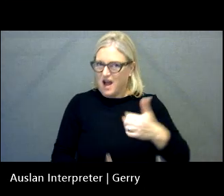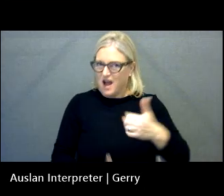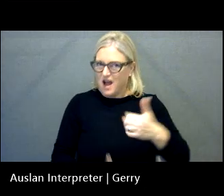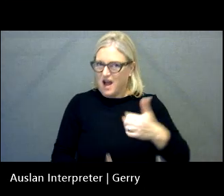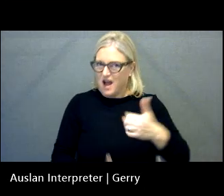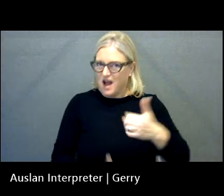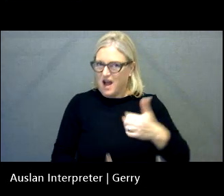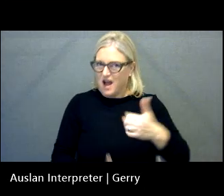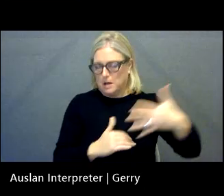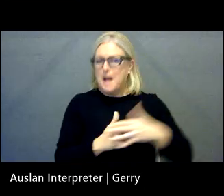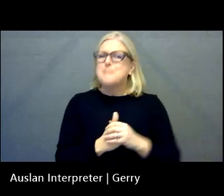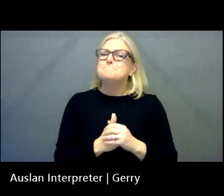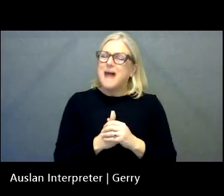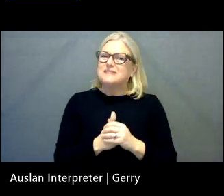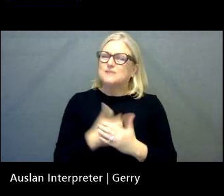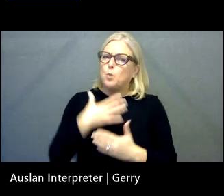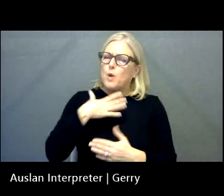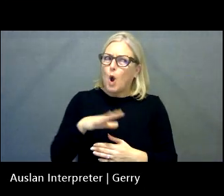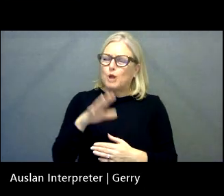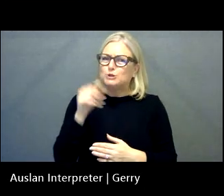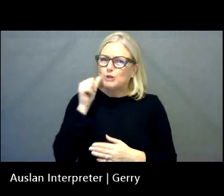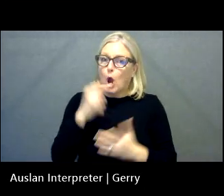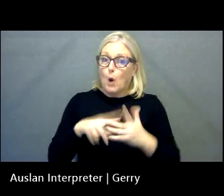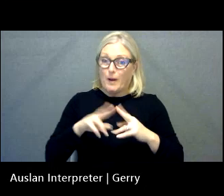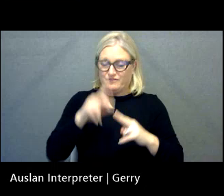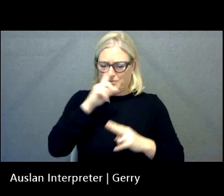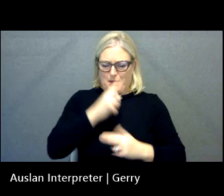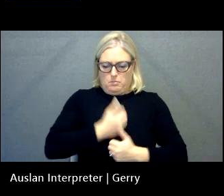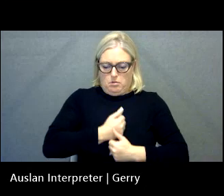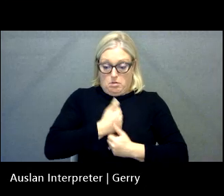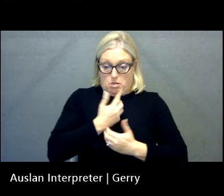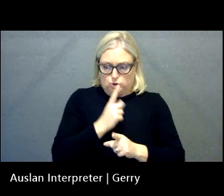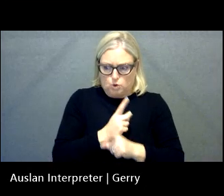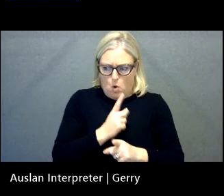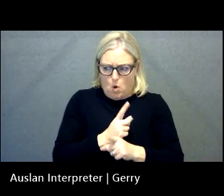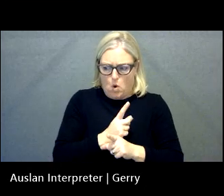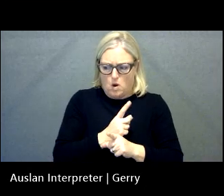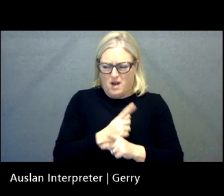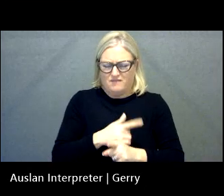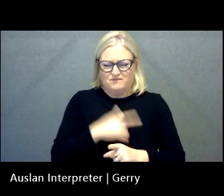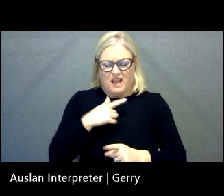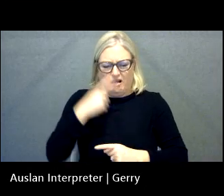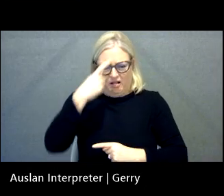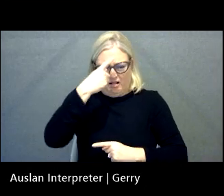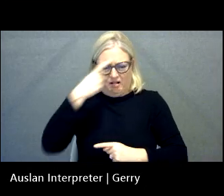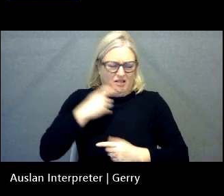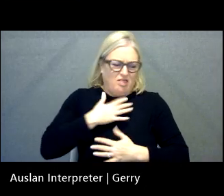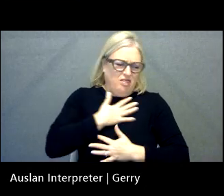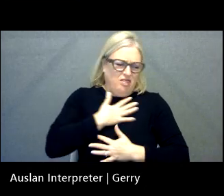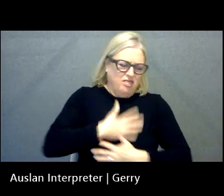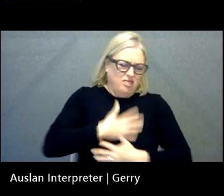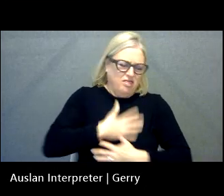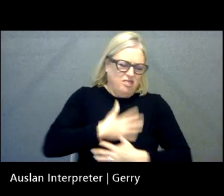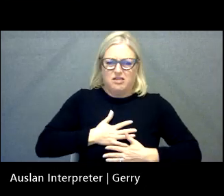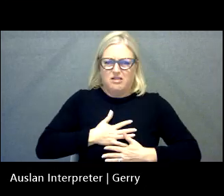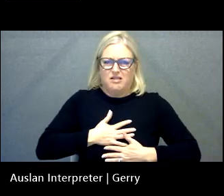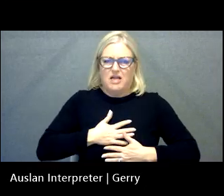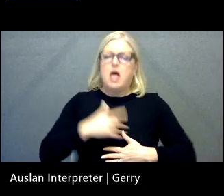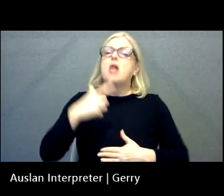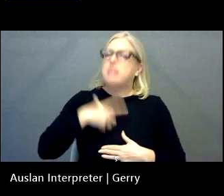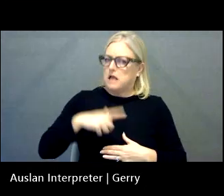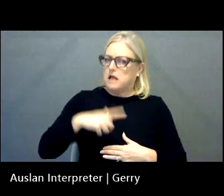we are engaging with people around. So making sure that there is ways of supporting people when they're going